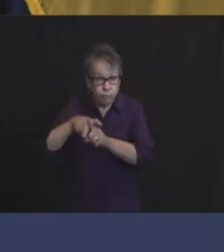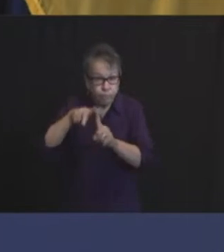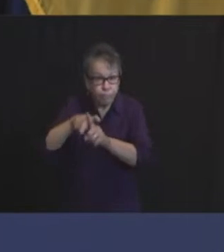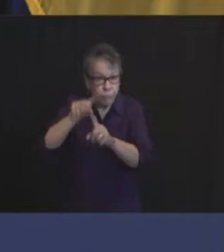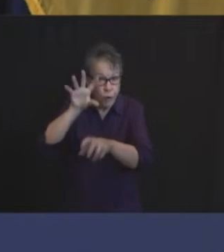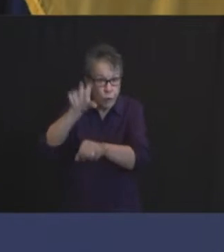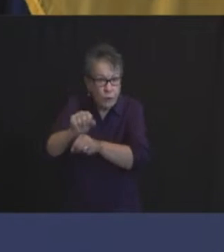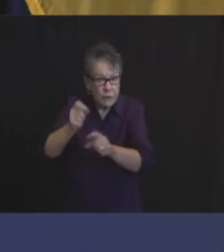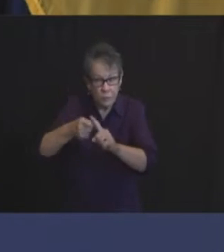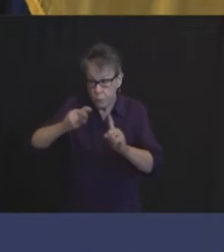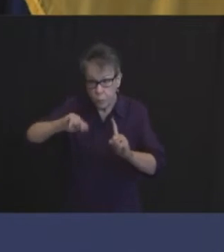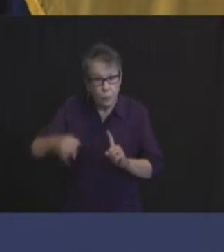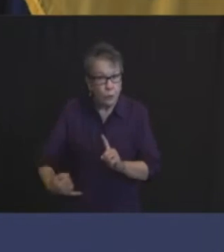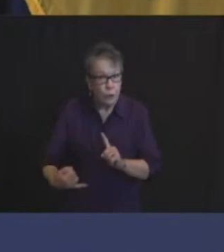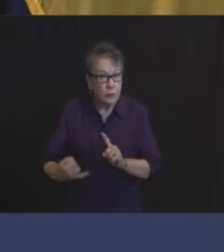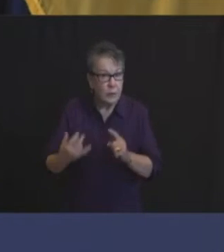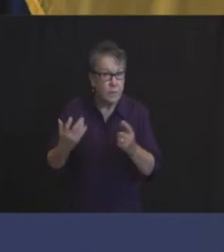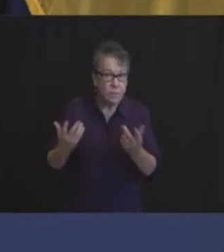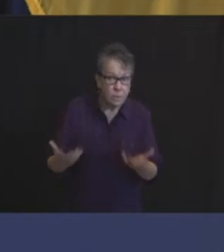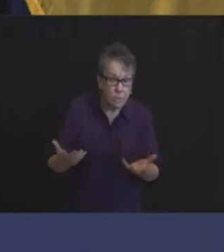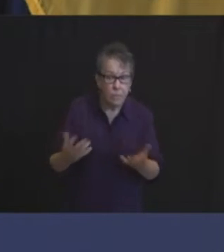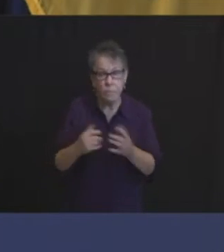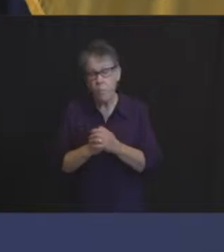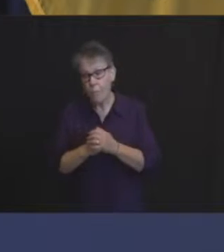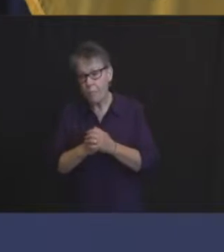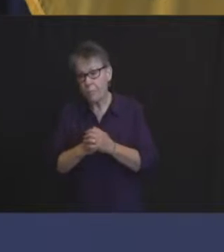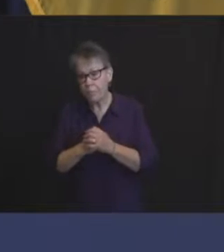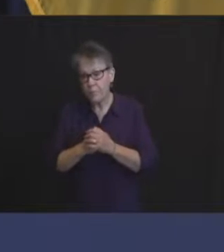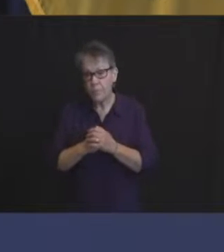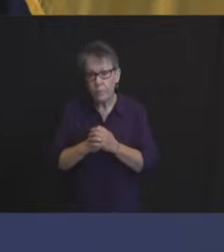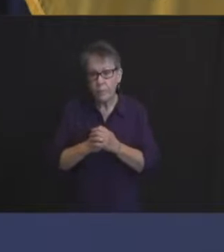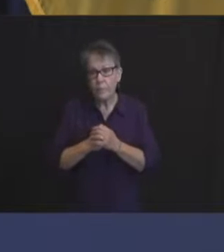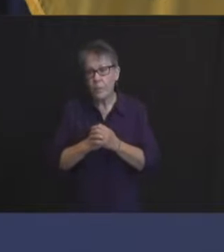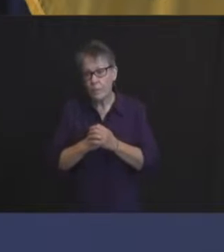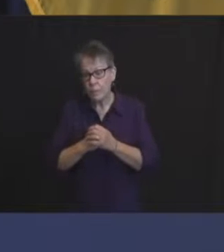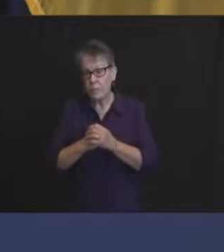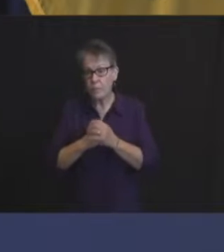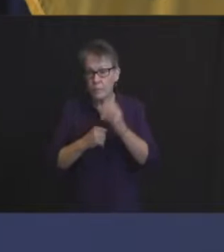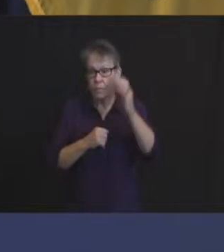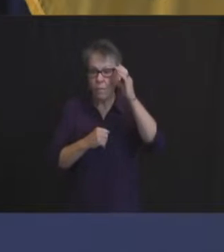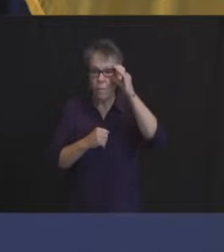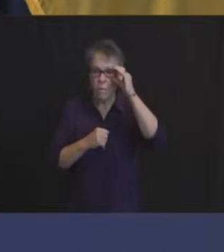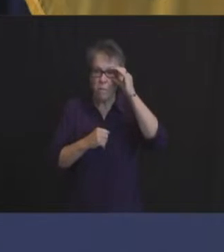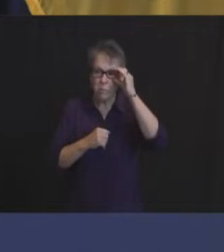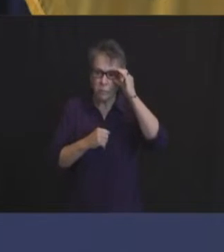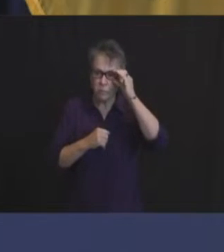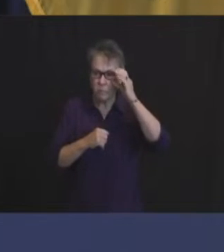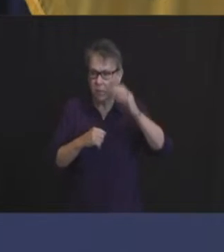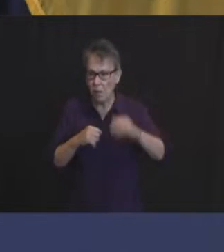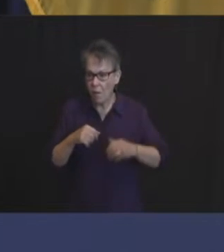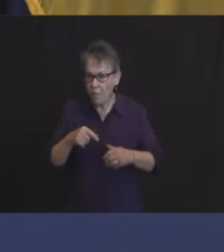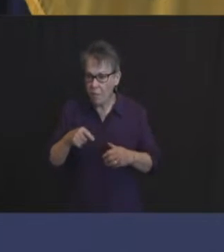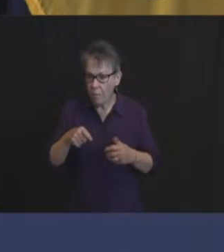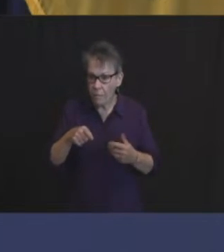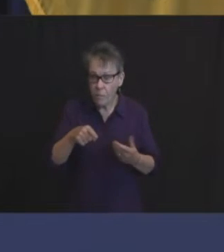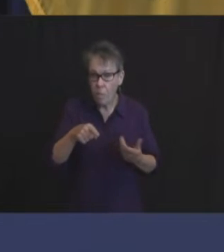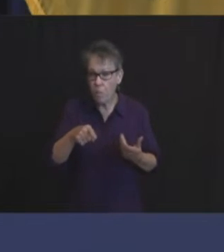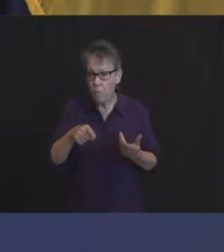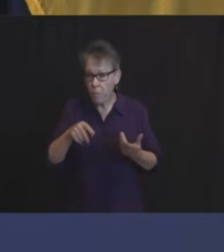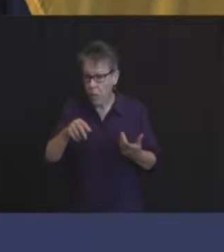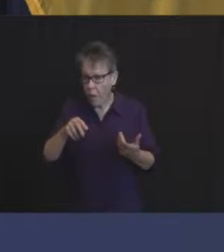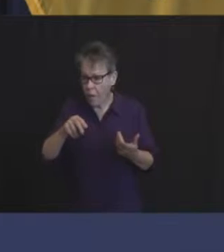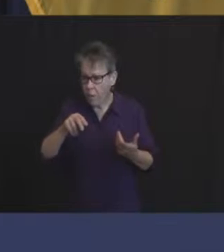in? Is New Jersey considering phasing in those over 75 like New York did this week? If so, when? And if not, why not? And the